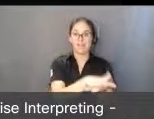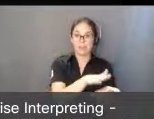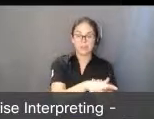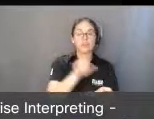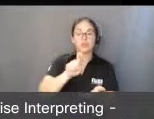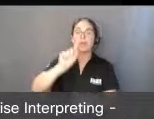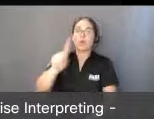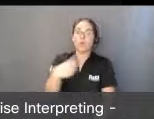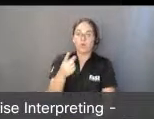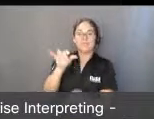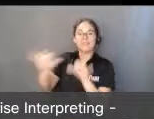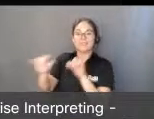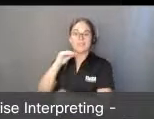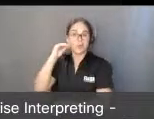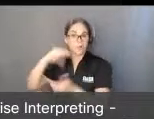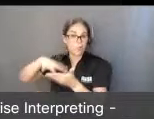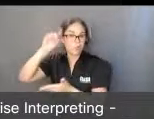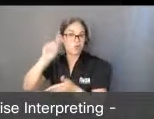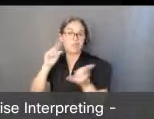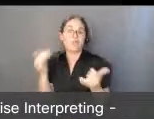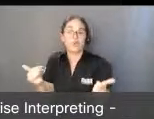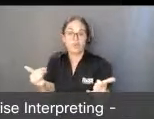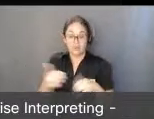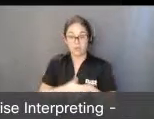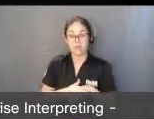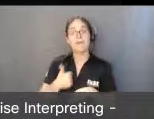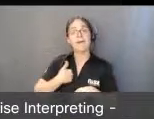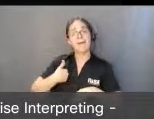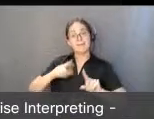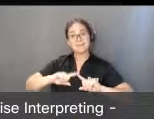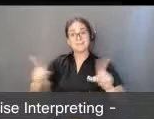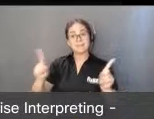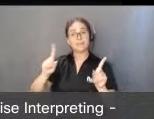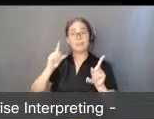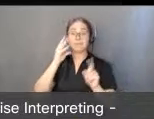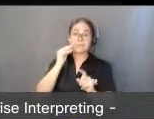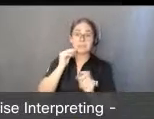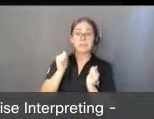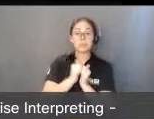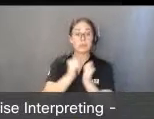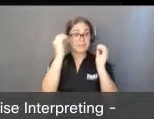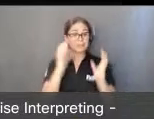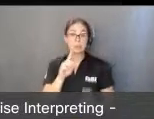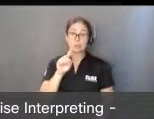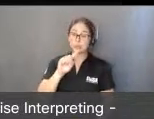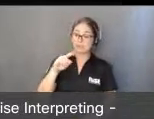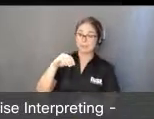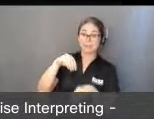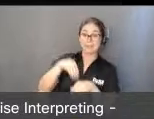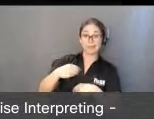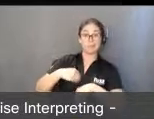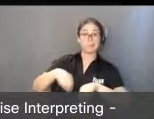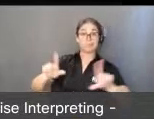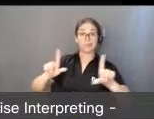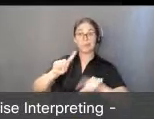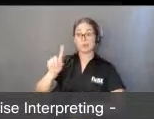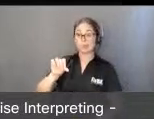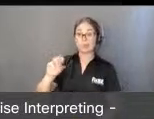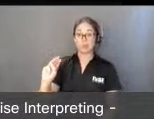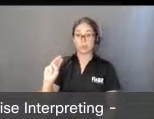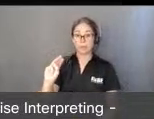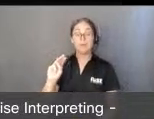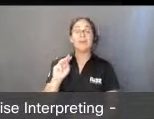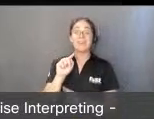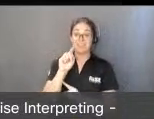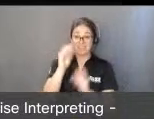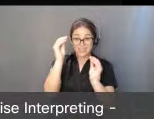learning. I've had different experiences with teachers in Zoom. The strict teachers that make sure participation counts during Zoom meetings is